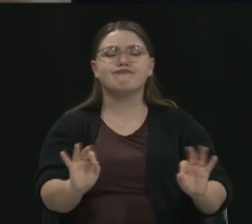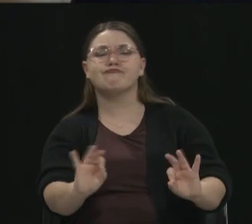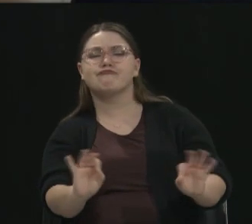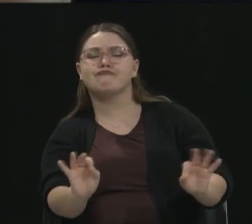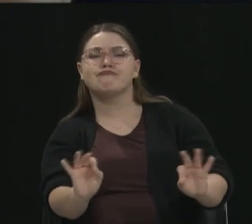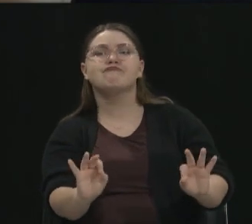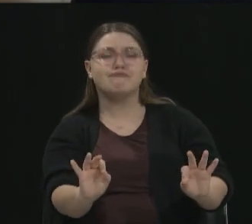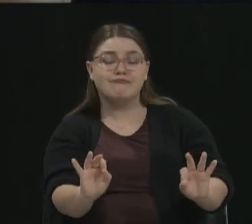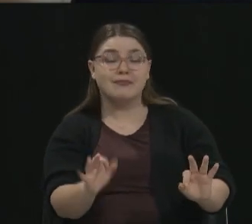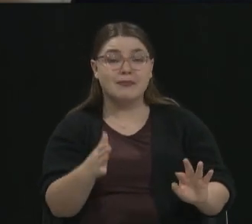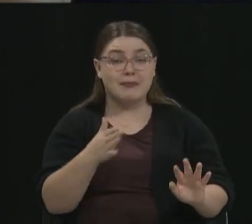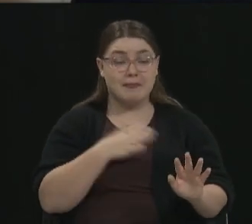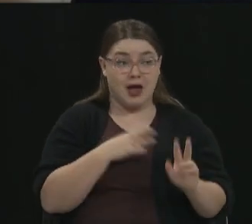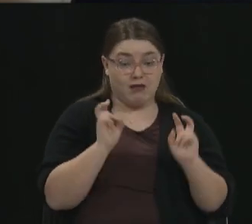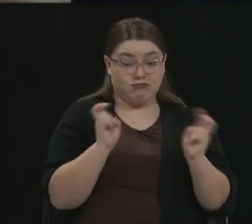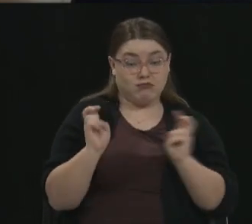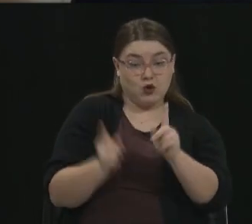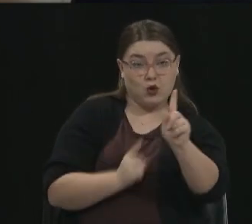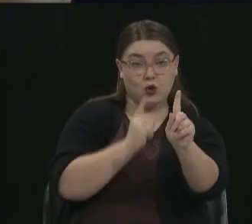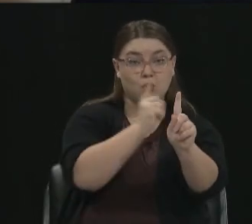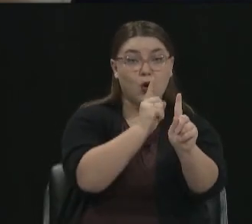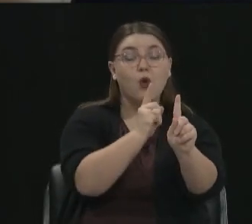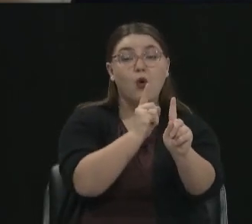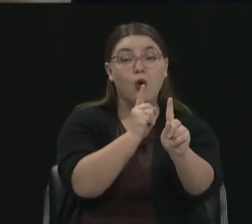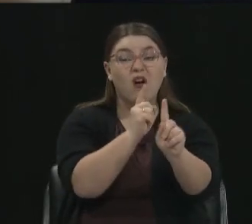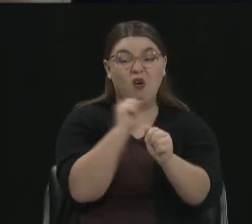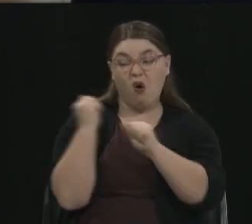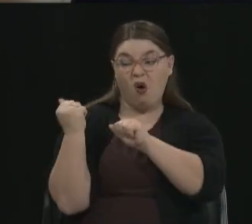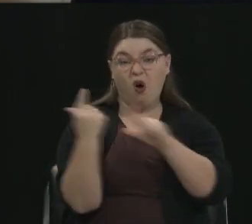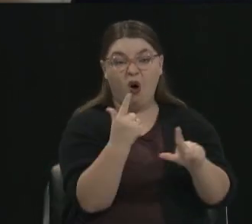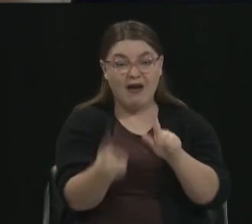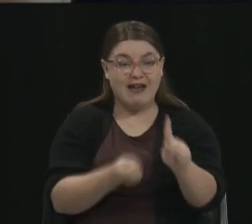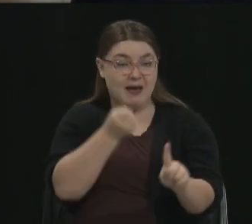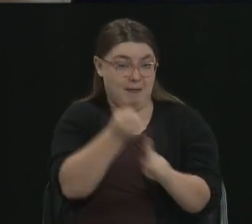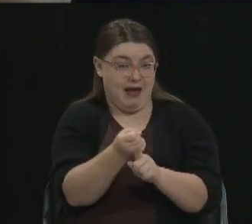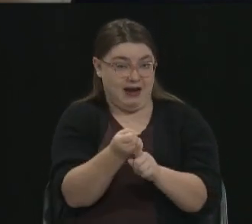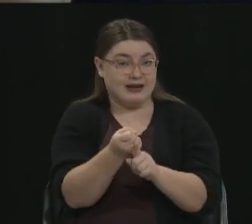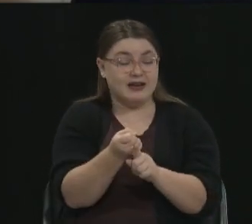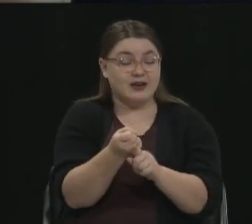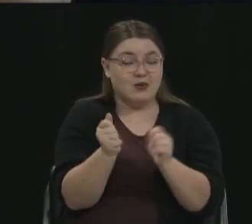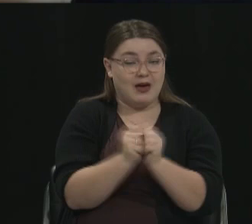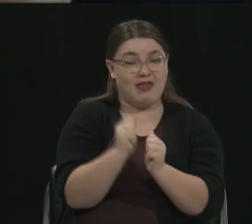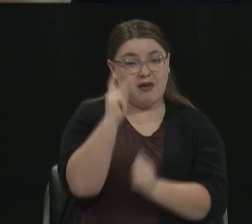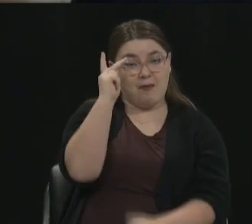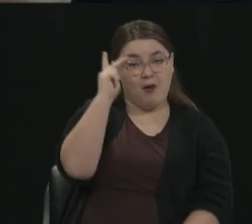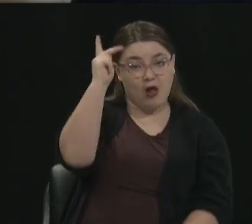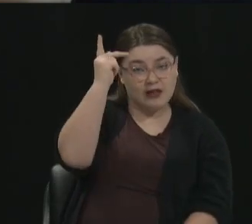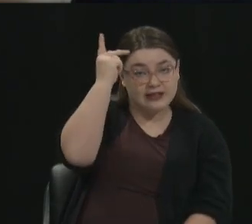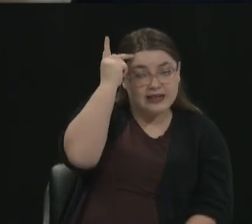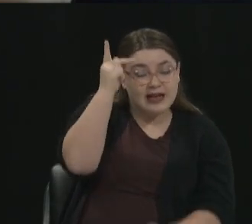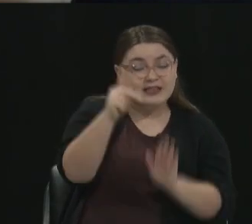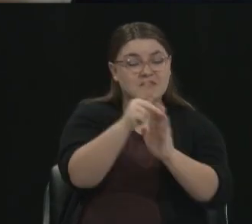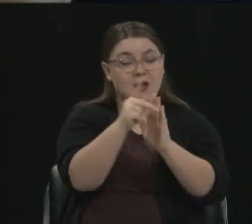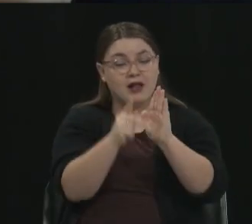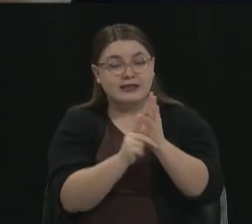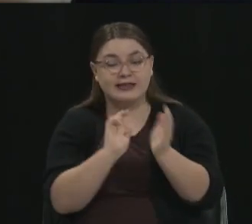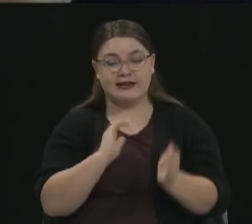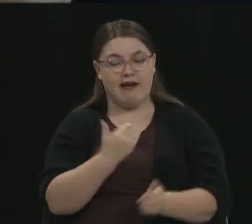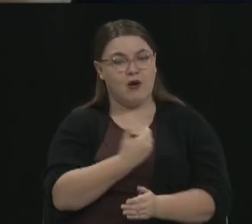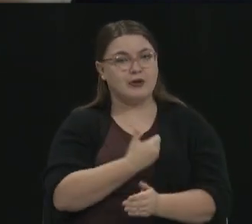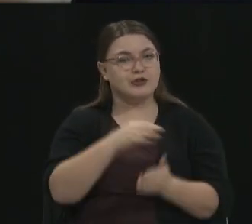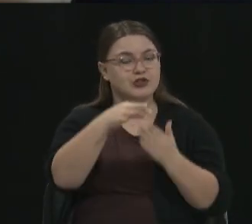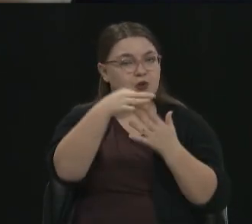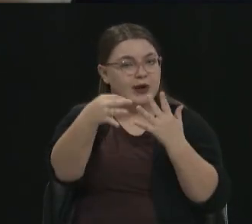try to do is we're all affected by politics, and the policy and the choices.